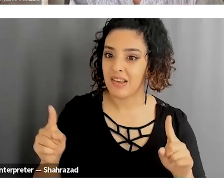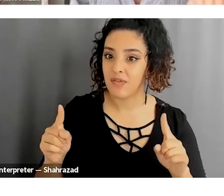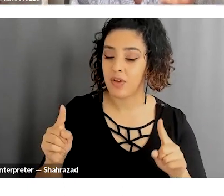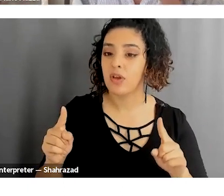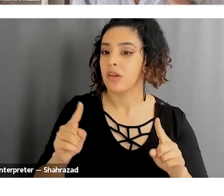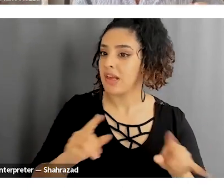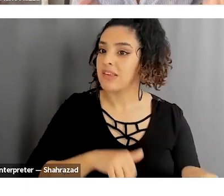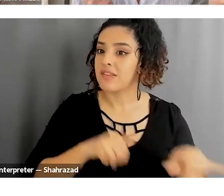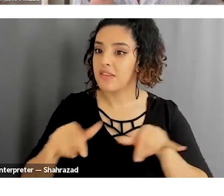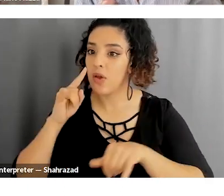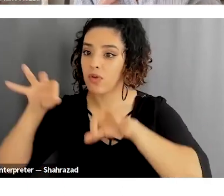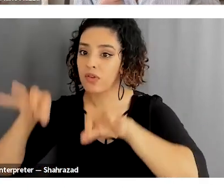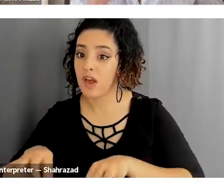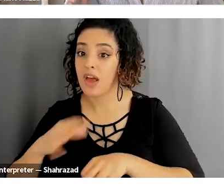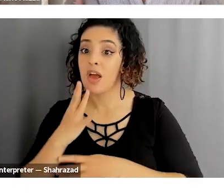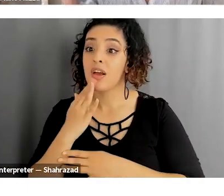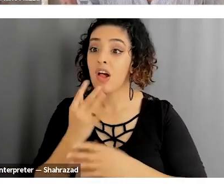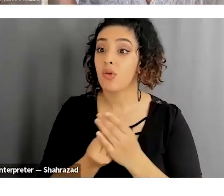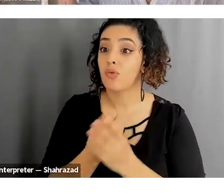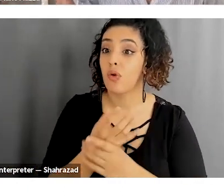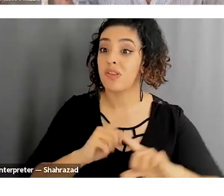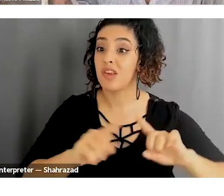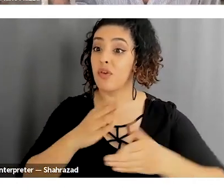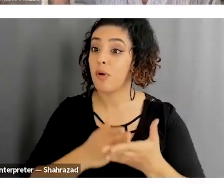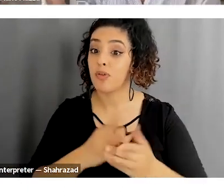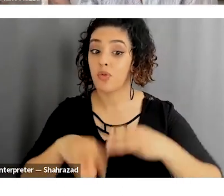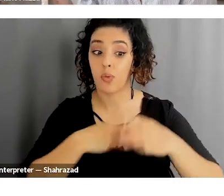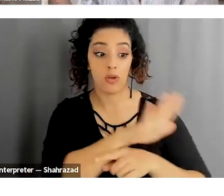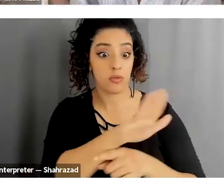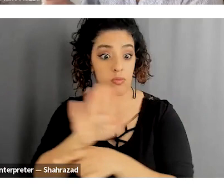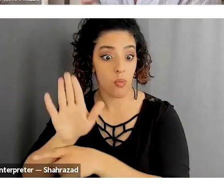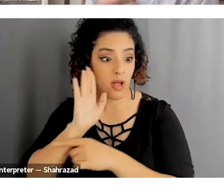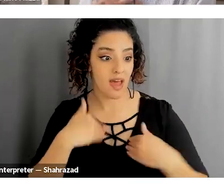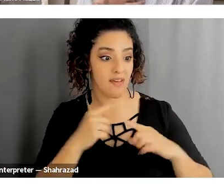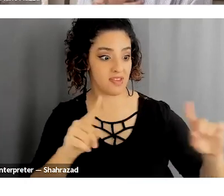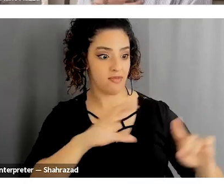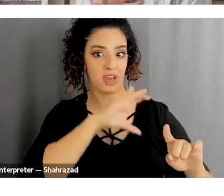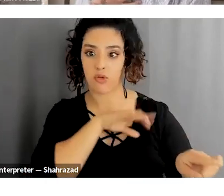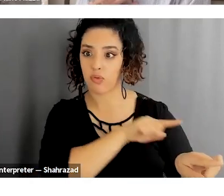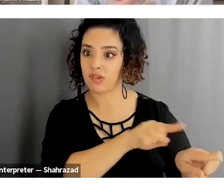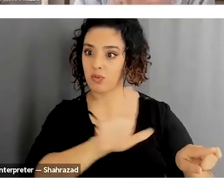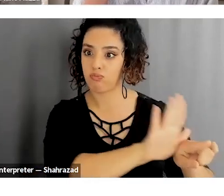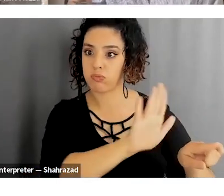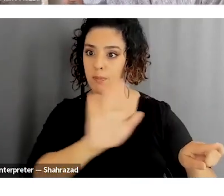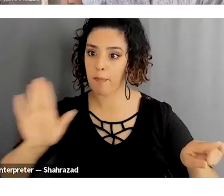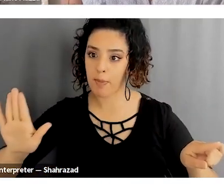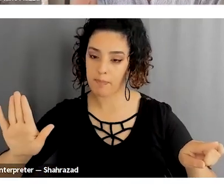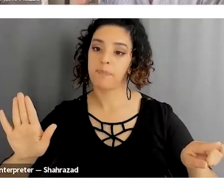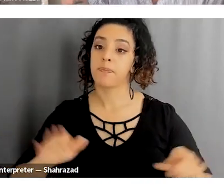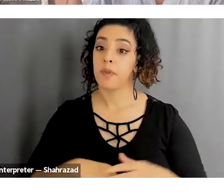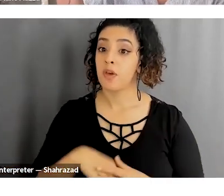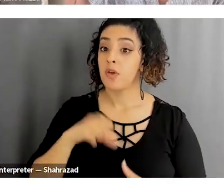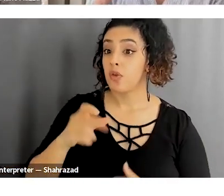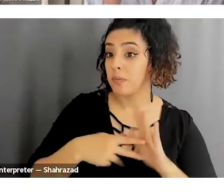over the world possesses different characteristics that cause subtle nuance in the shades that they produce. So what that means is, let's say you have